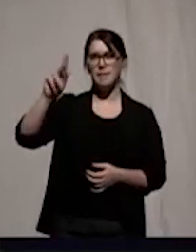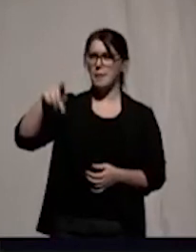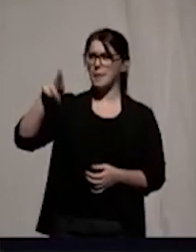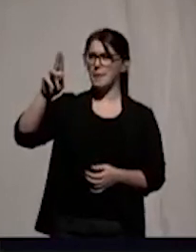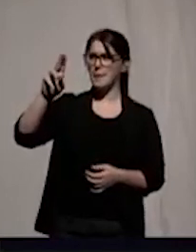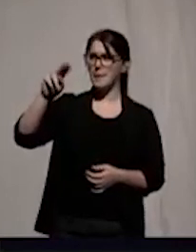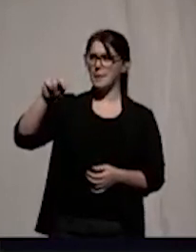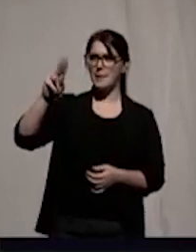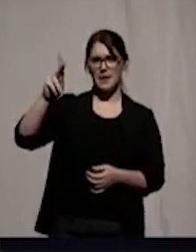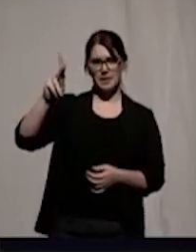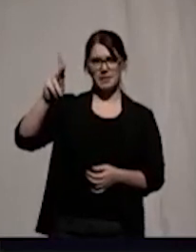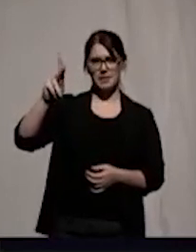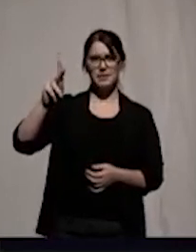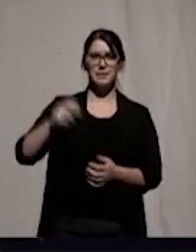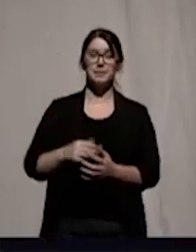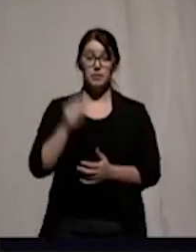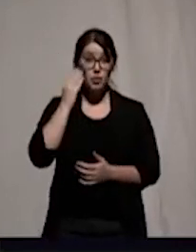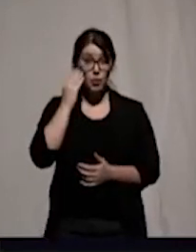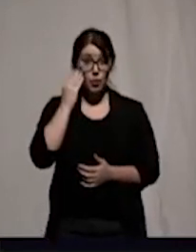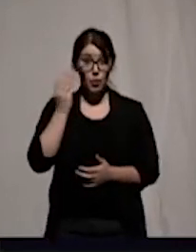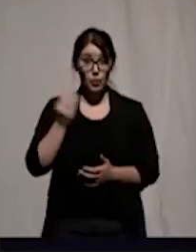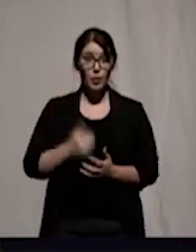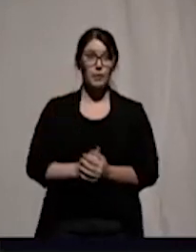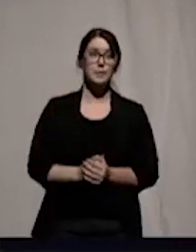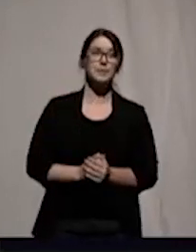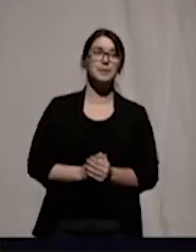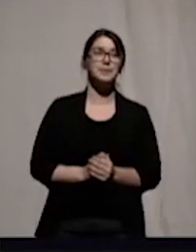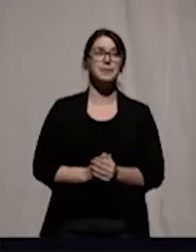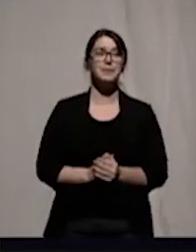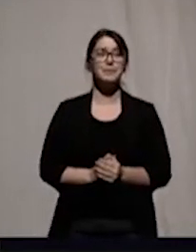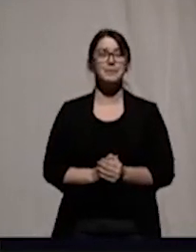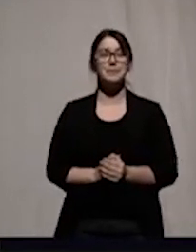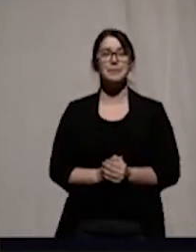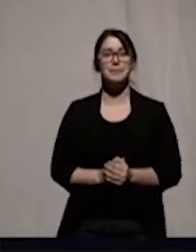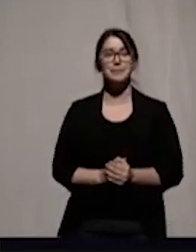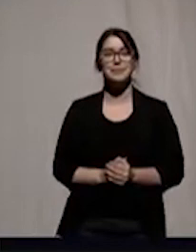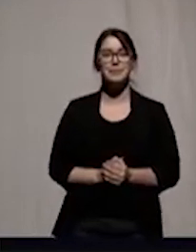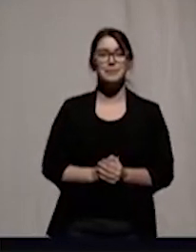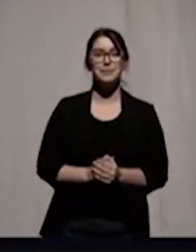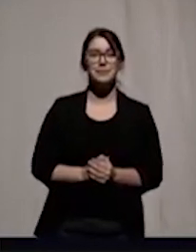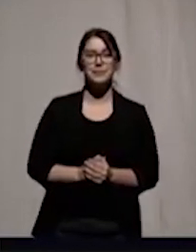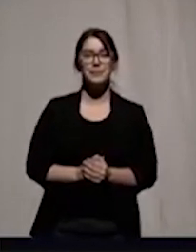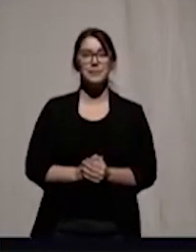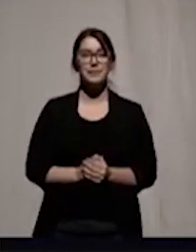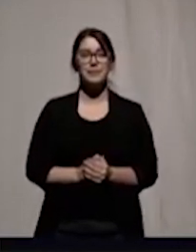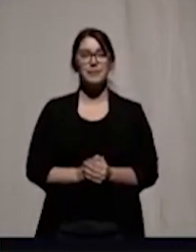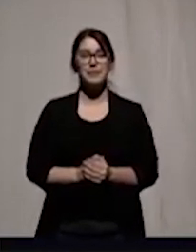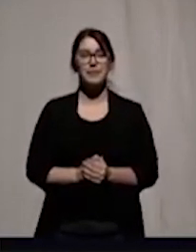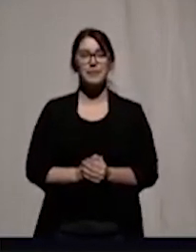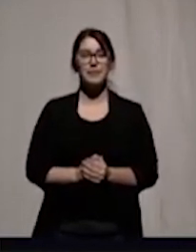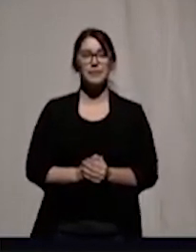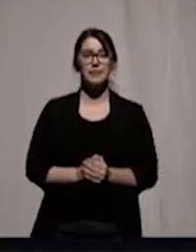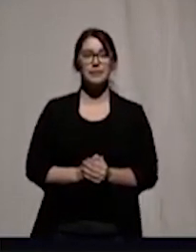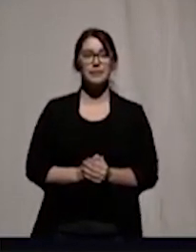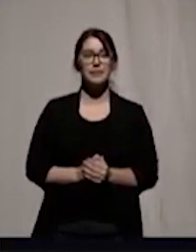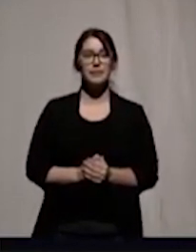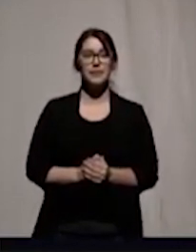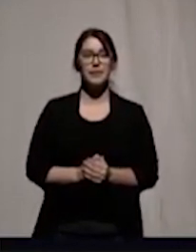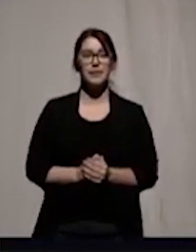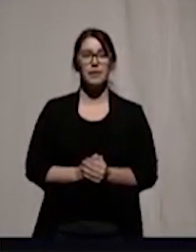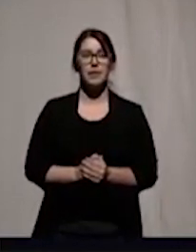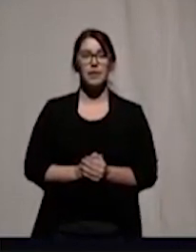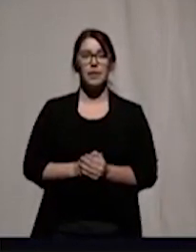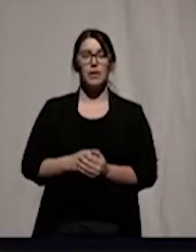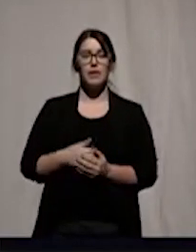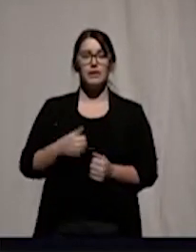God, I don't know what I'm gonna do, I can't think of the next line, repeat the last line. because apparently all they did was repeat the last line